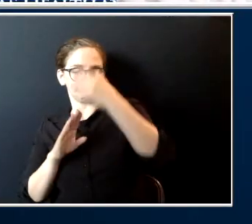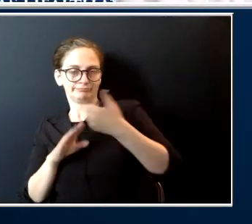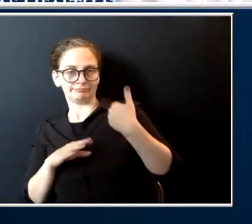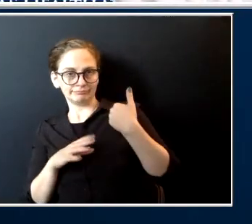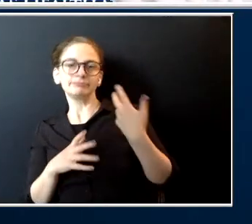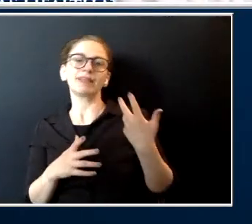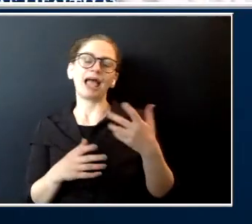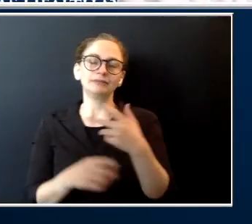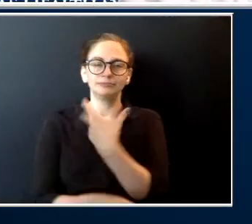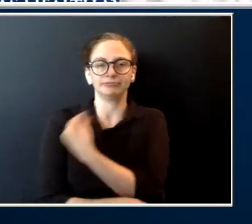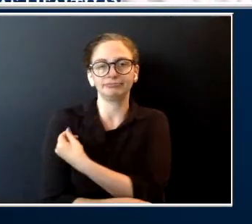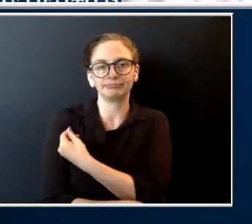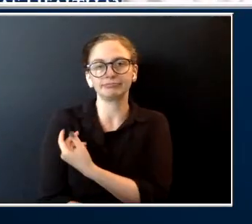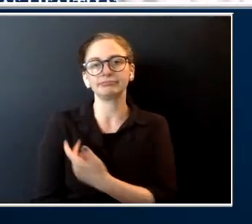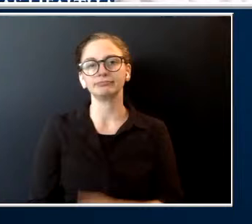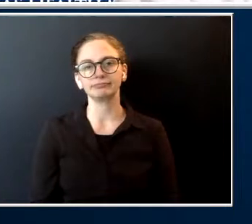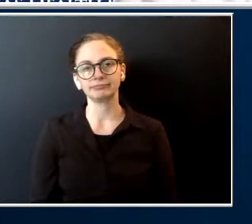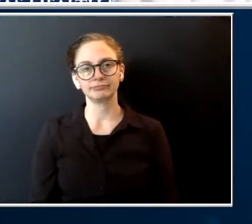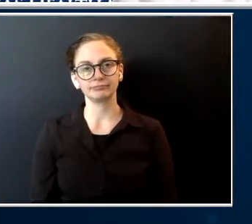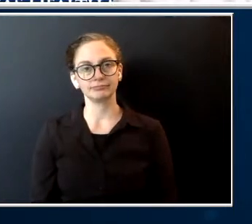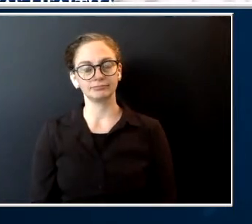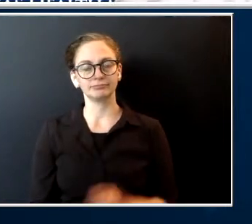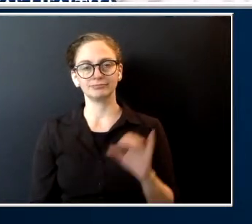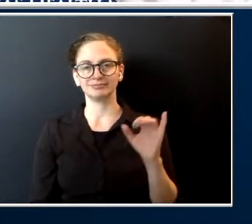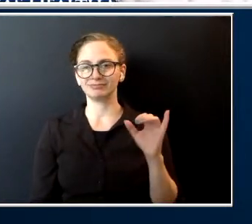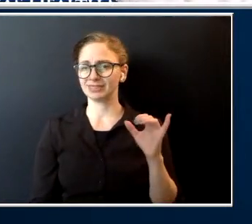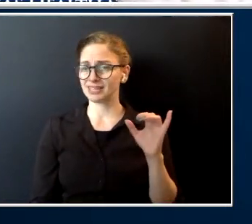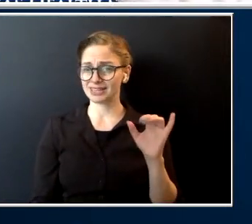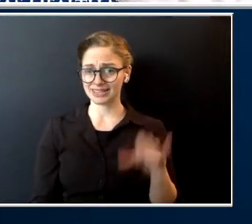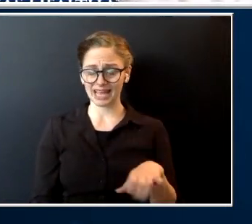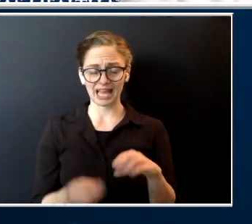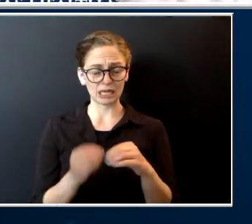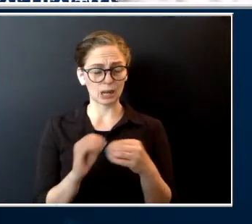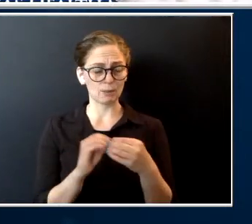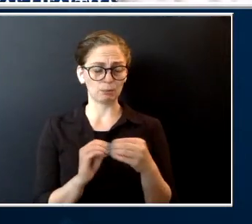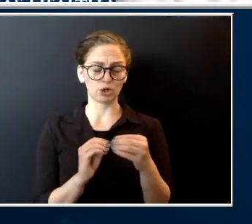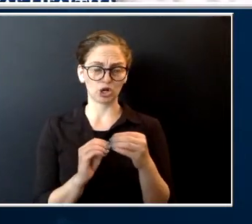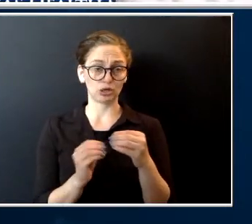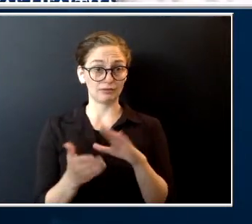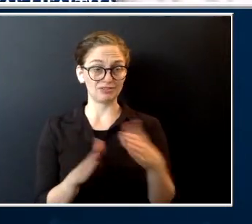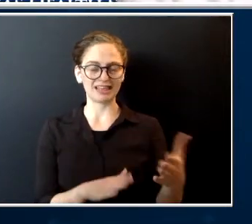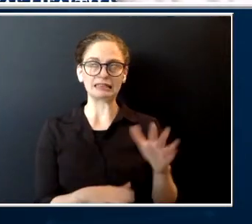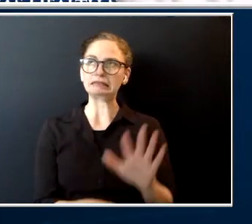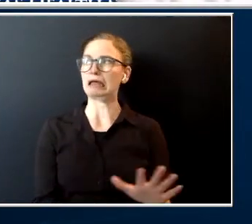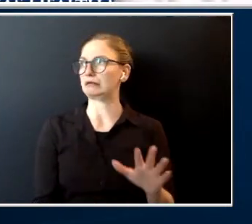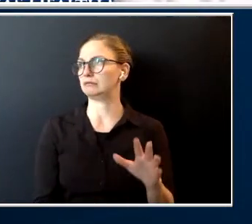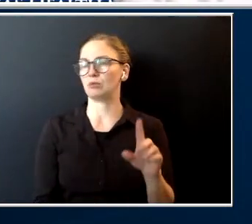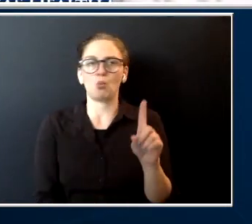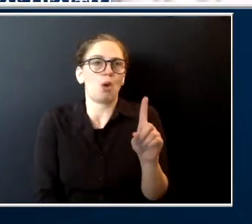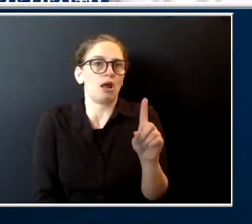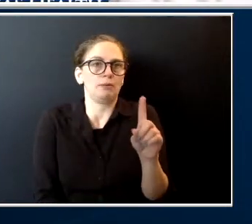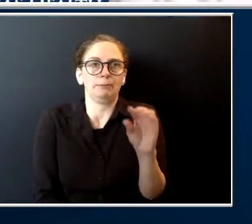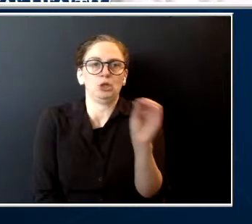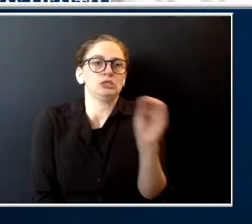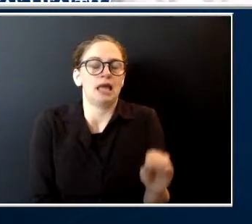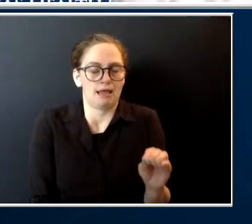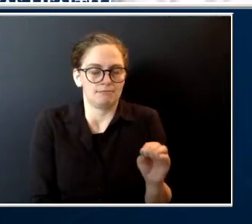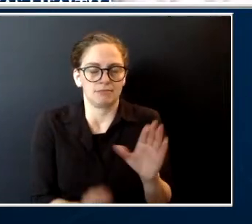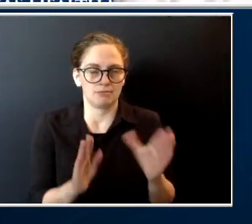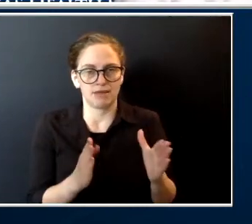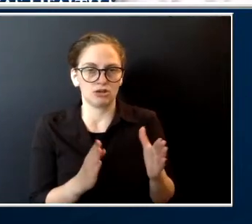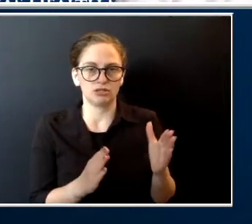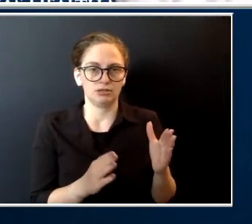1% of what it was back in 2020 or 2021, but I do think it's something to keep an eye on. It feels like the